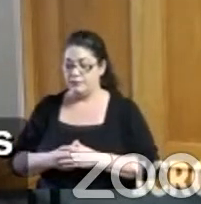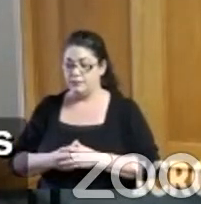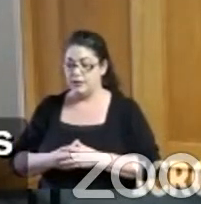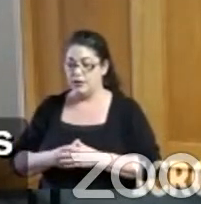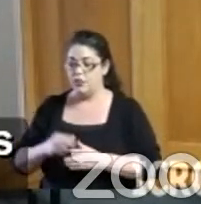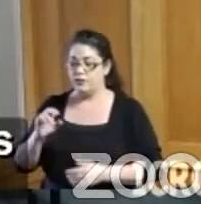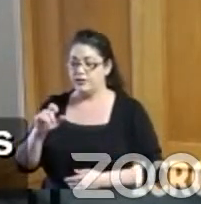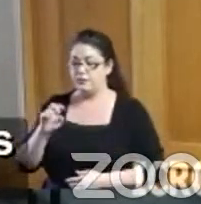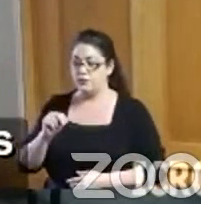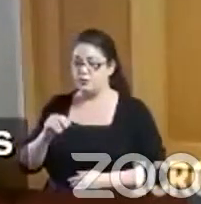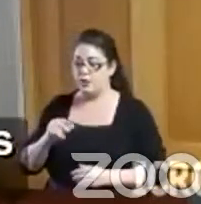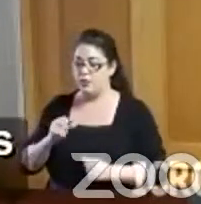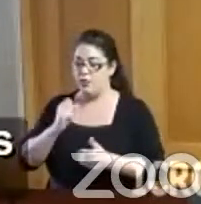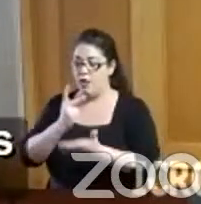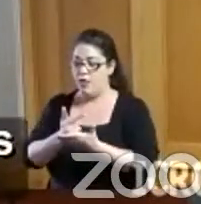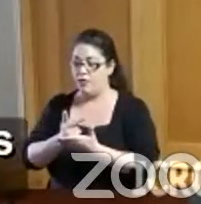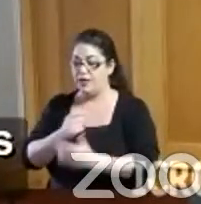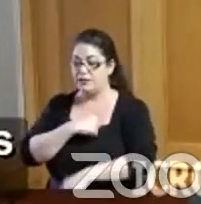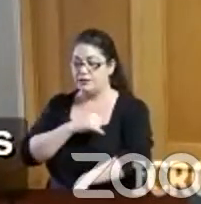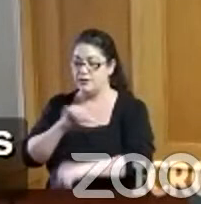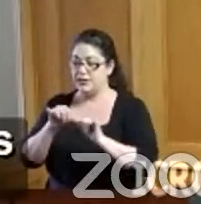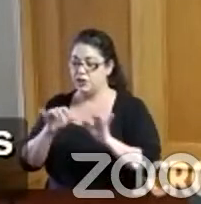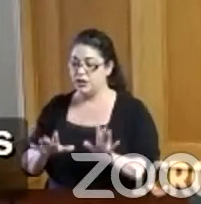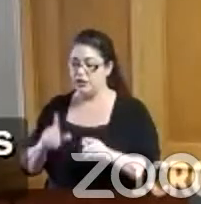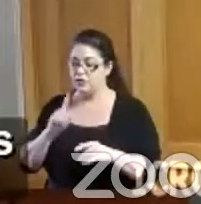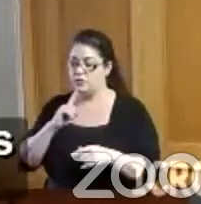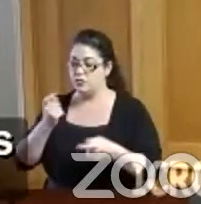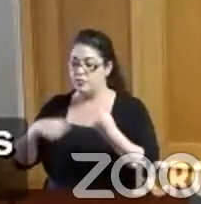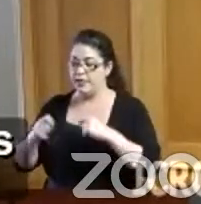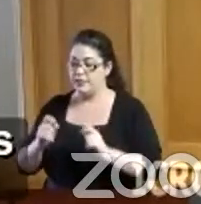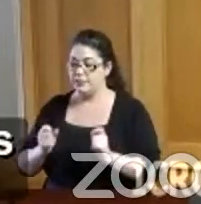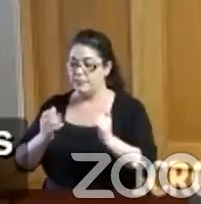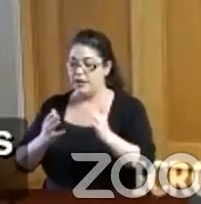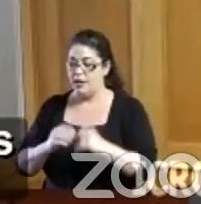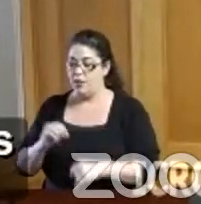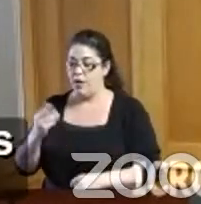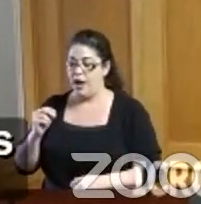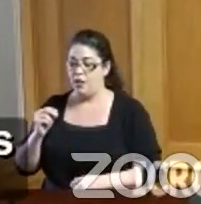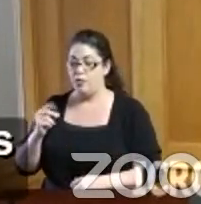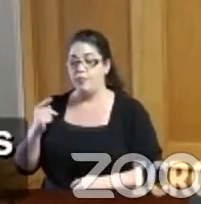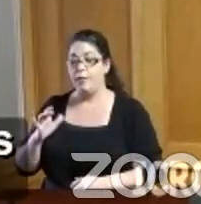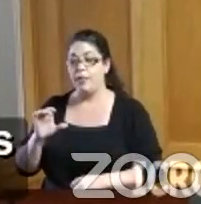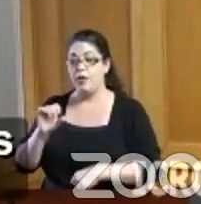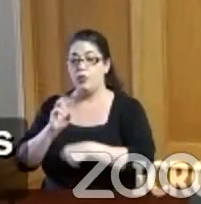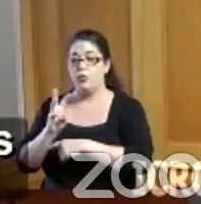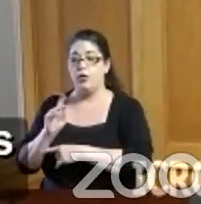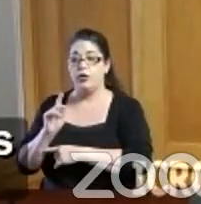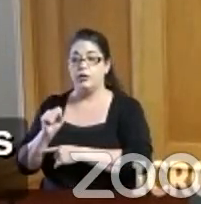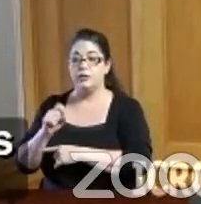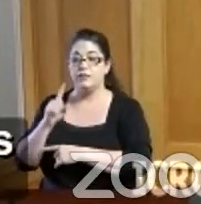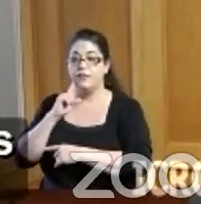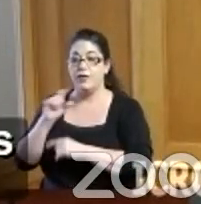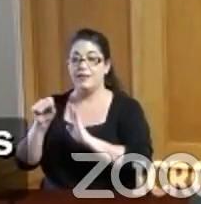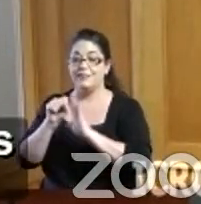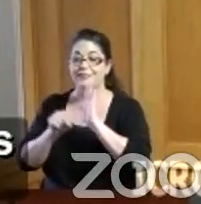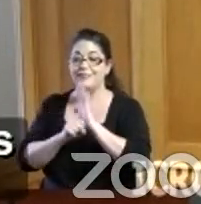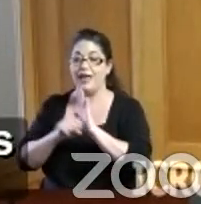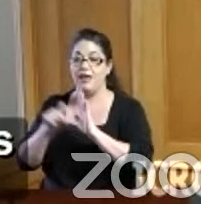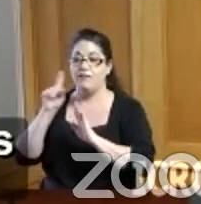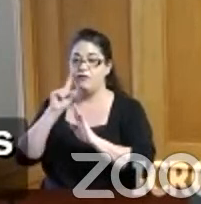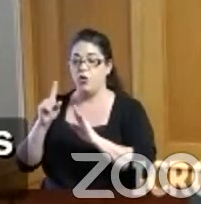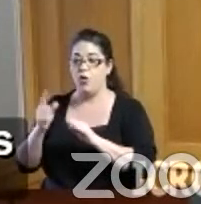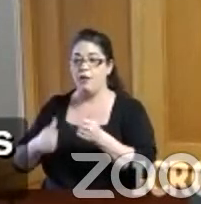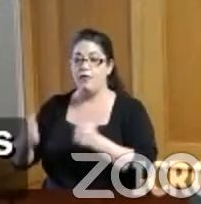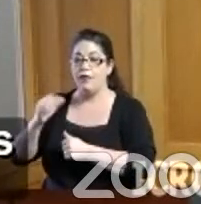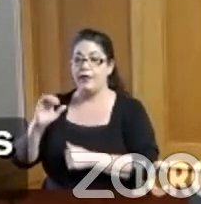resolution authorizing the engineer to prepare and submit Ohio Public Works Commission applications to the state for the state capital